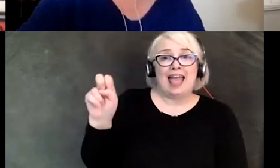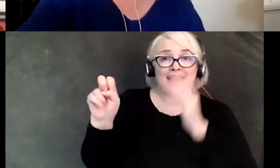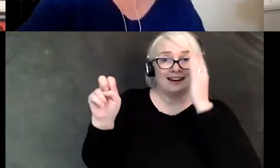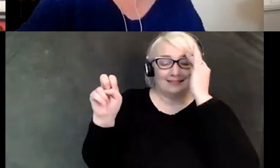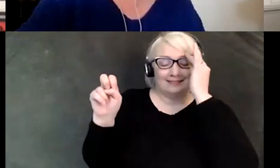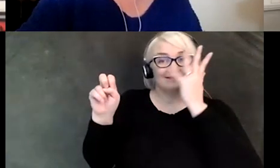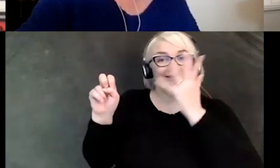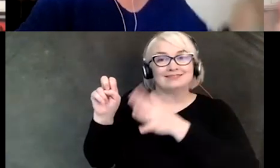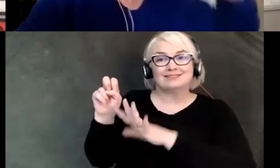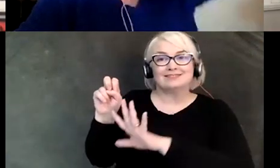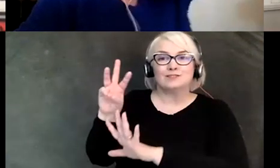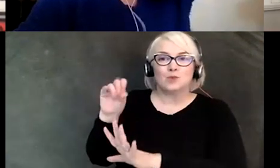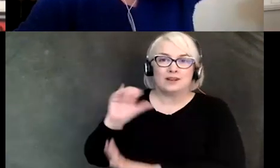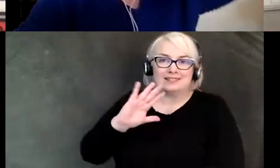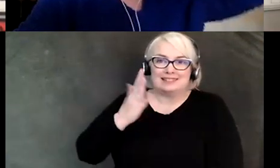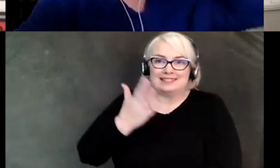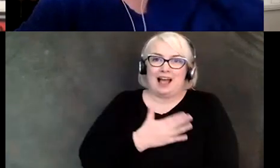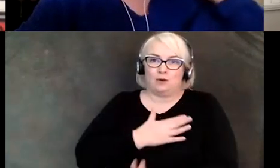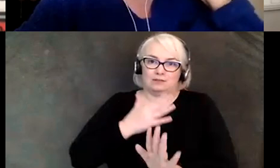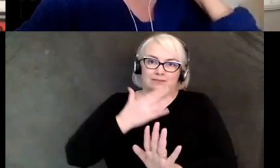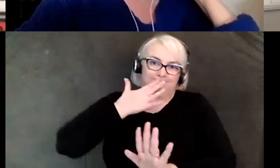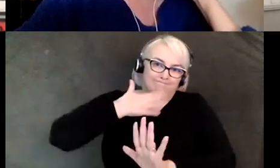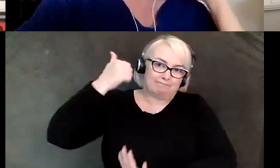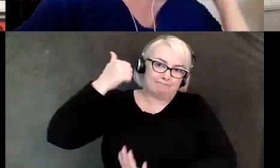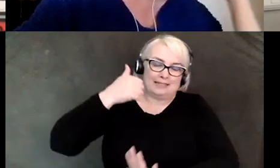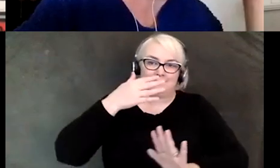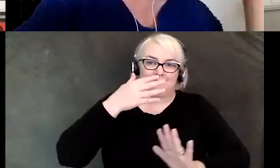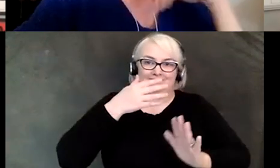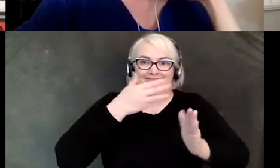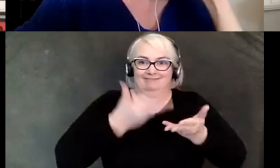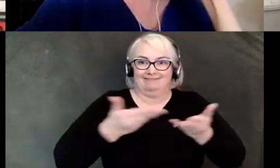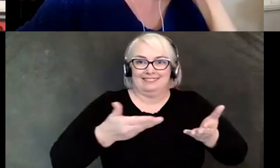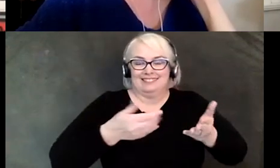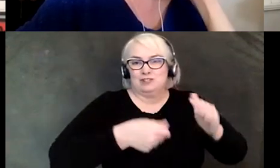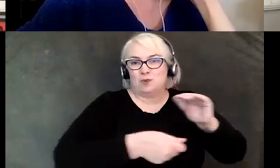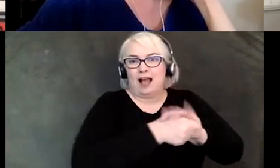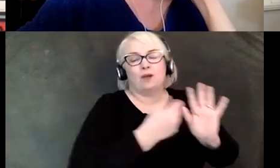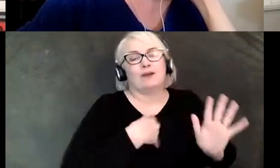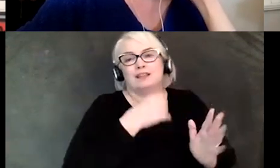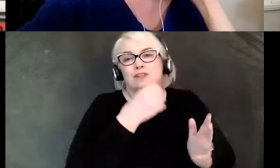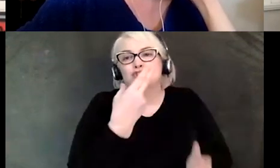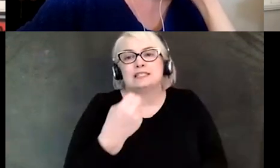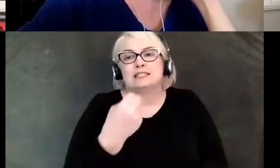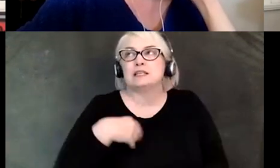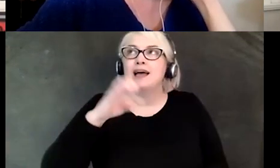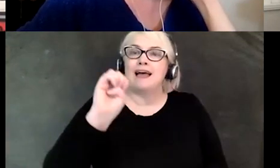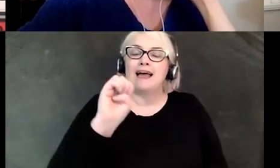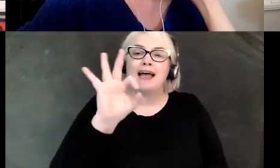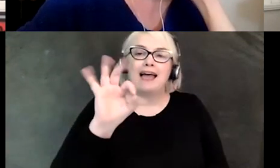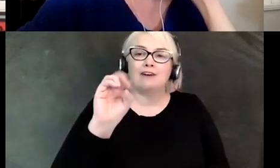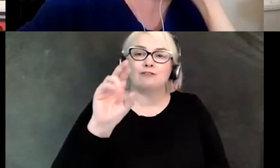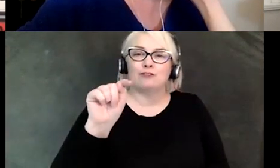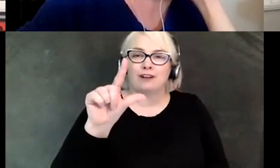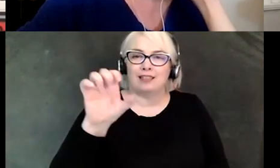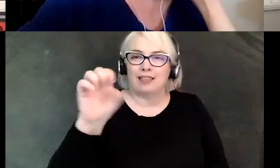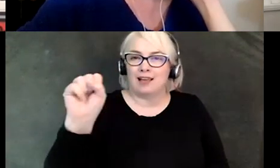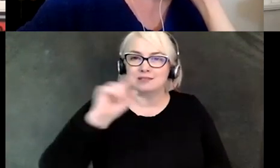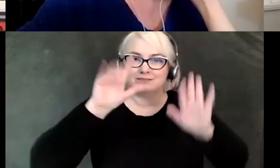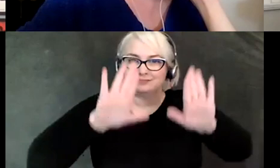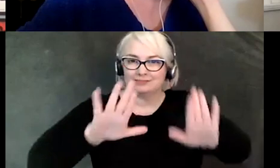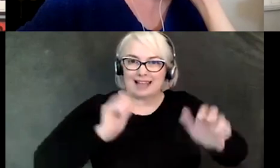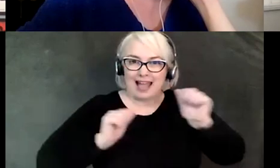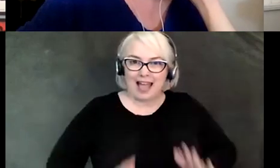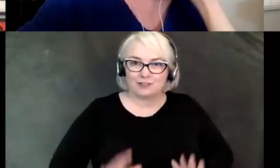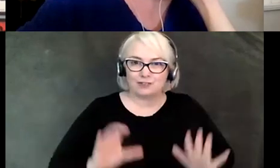little bit, but we loved Julianne because she's such an amazing effortless actress. So that even when you got to Ryan, it was the crushing blow that it was